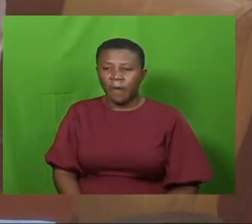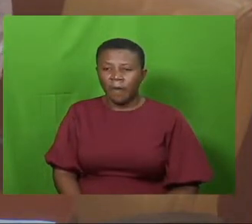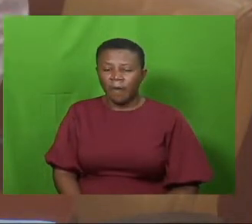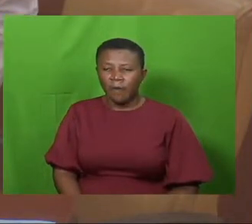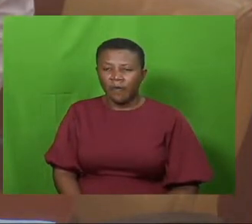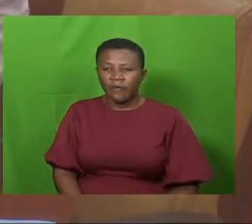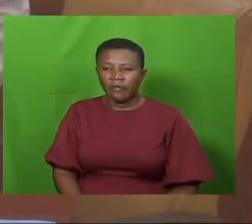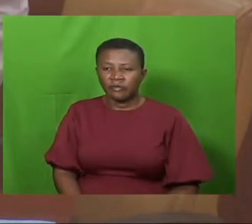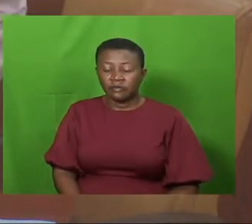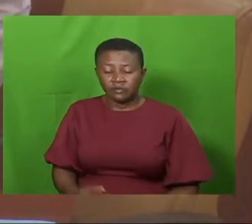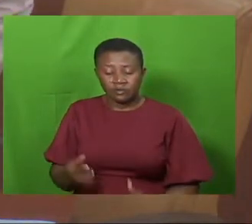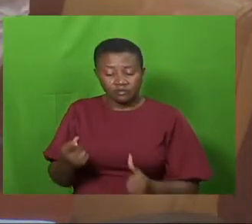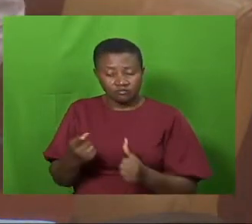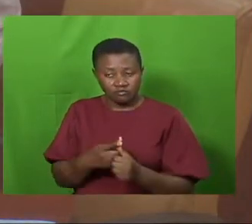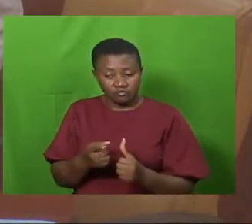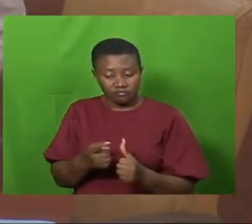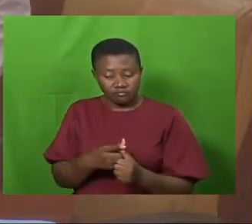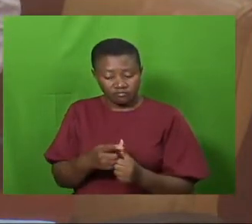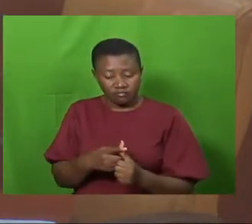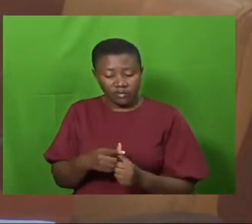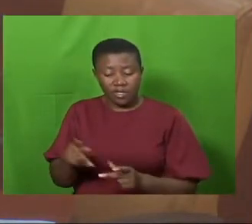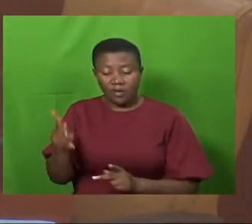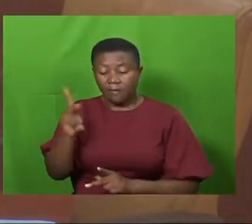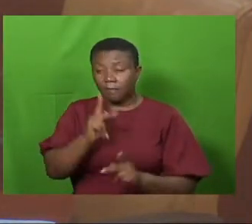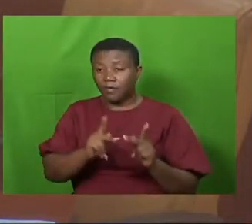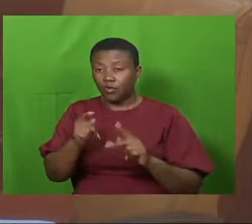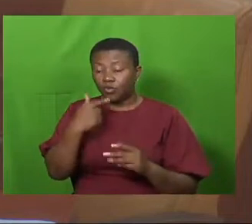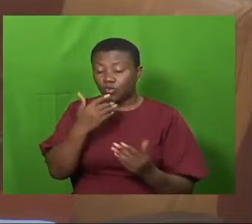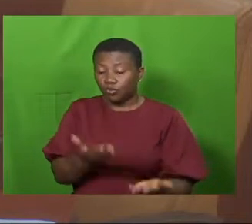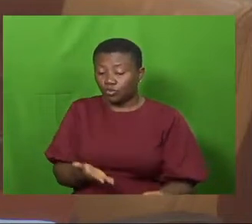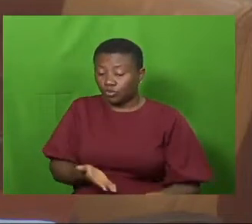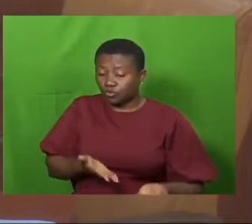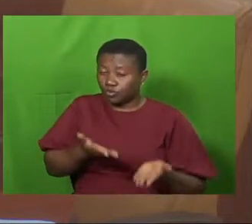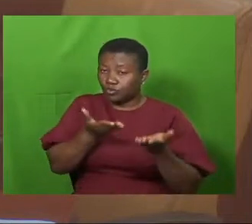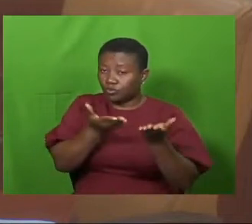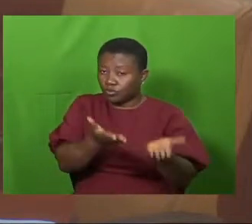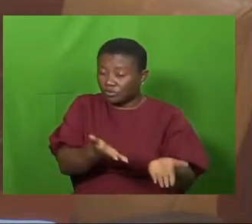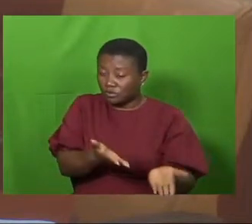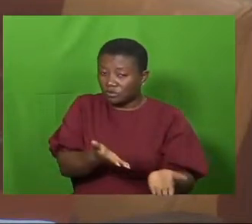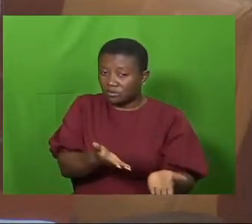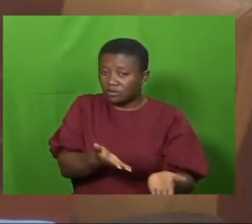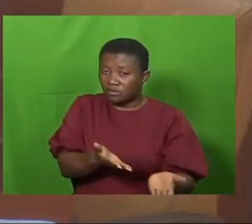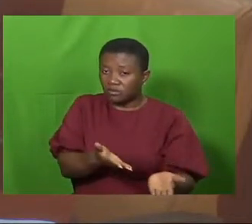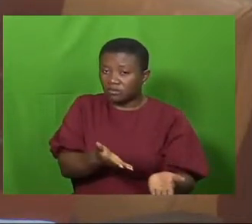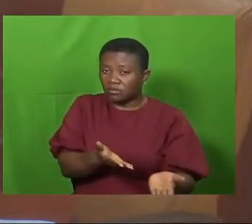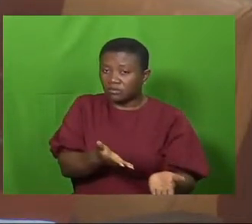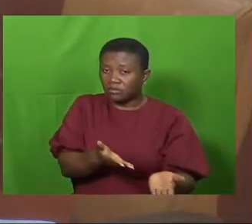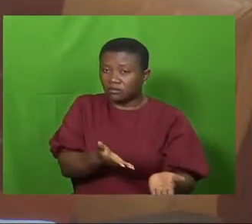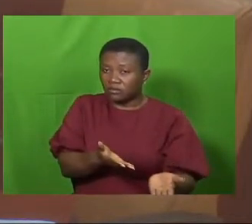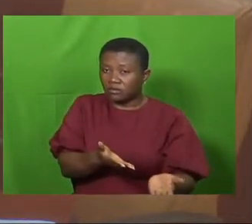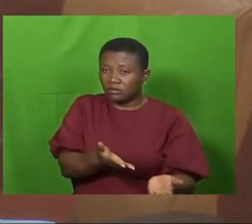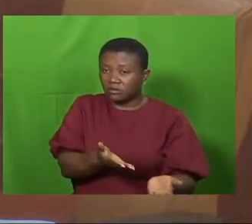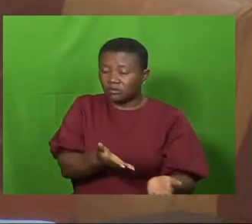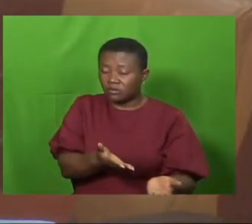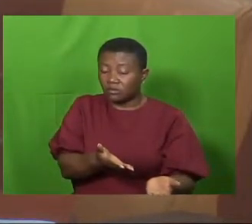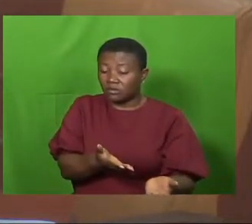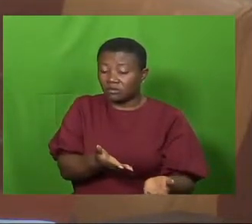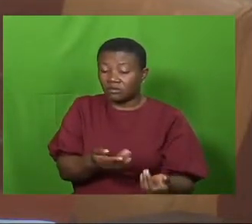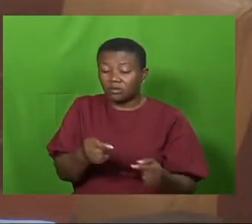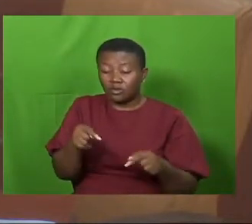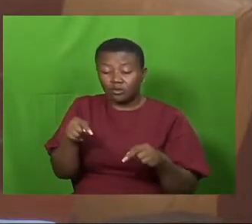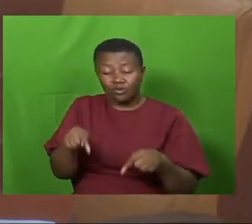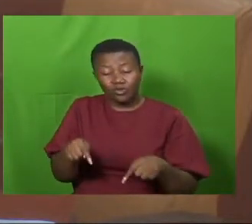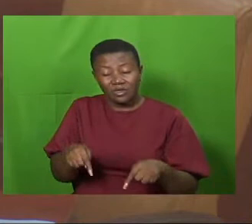movers and seconders of motions to thank His Excellency always speak on their tables. Today, the opportunity